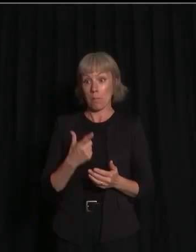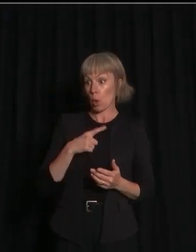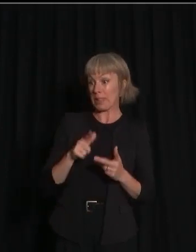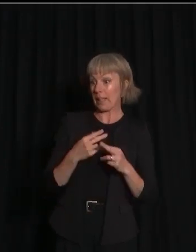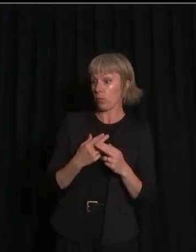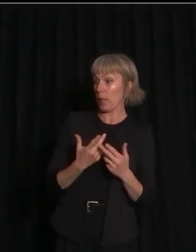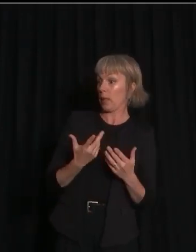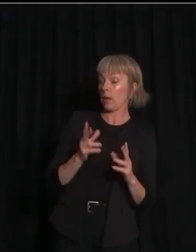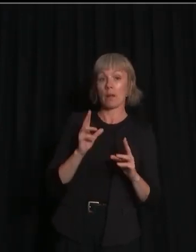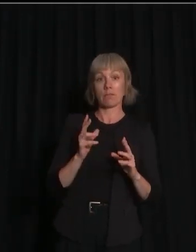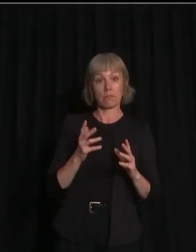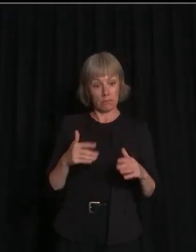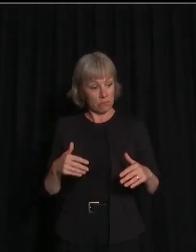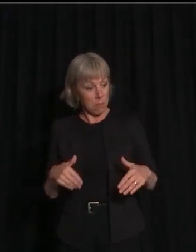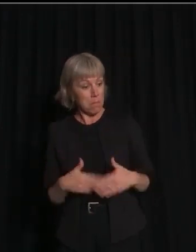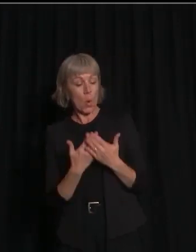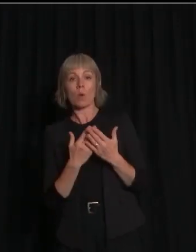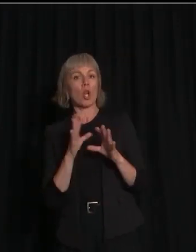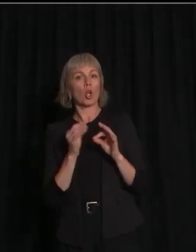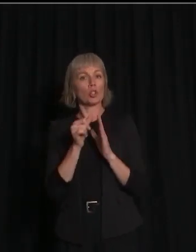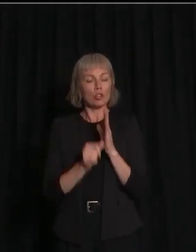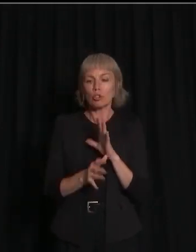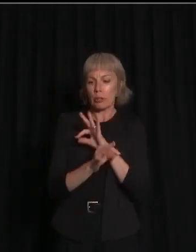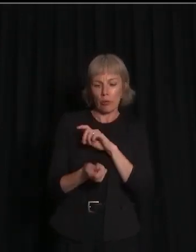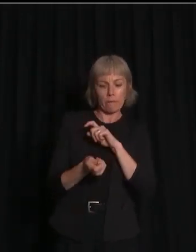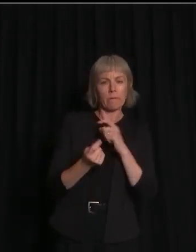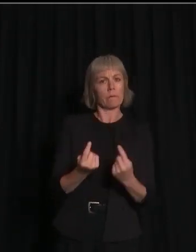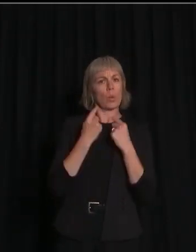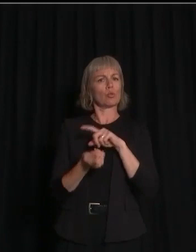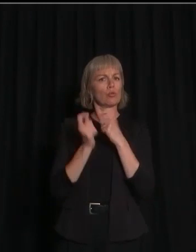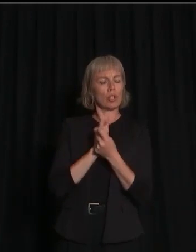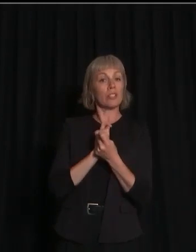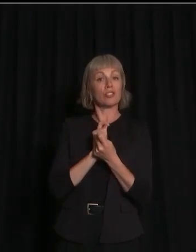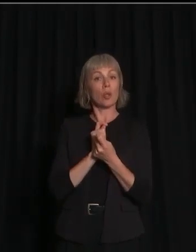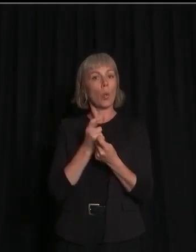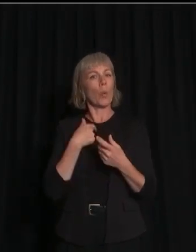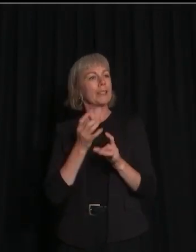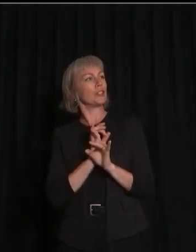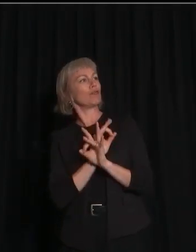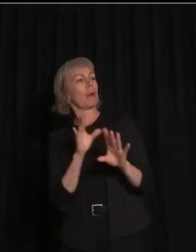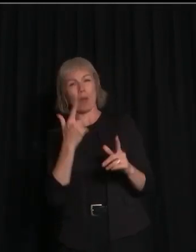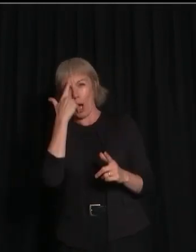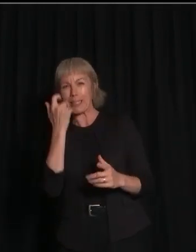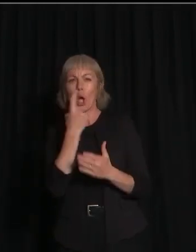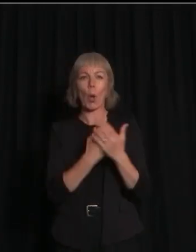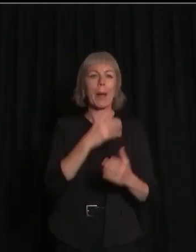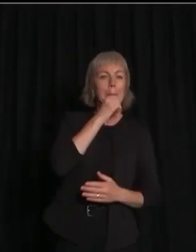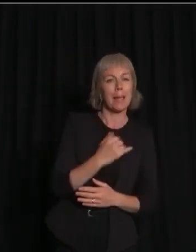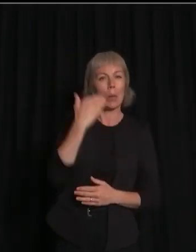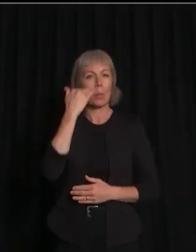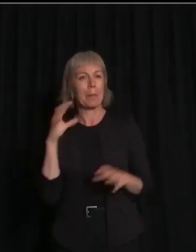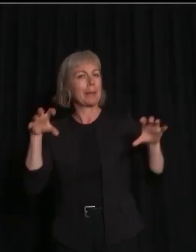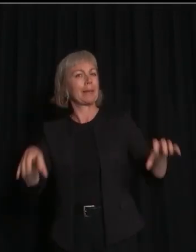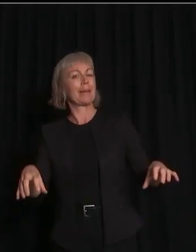society, you know. And yeah, since approximately 1950s of the